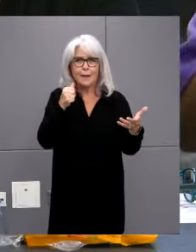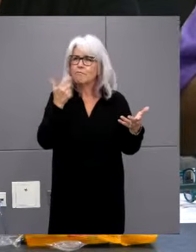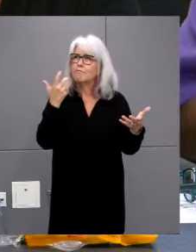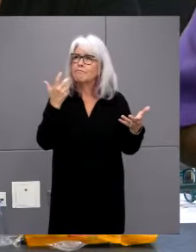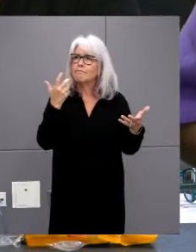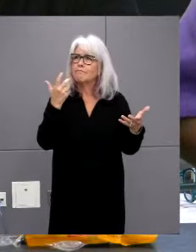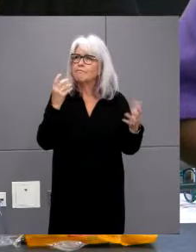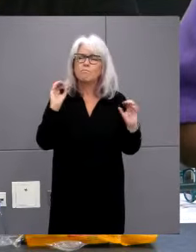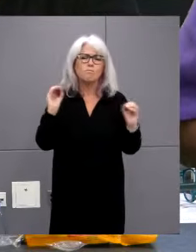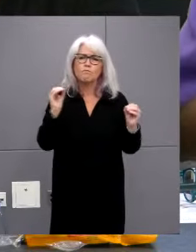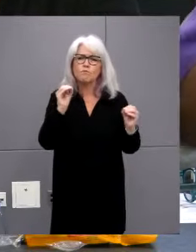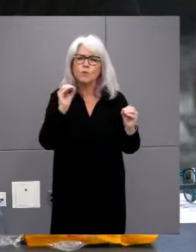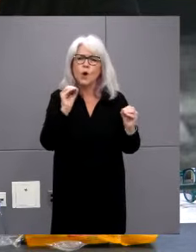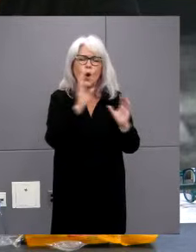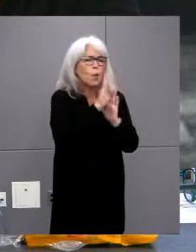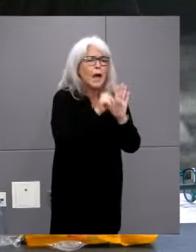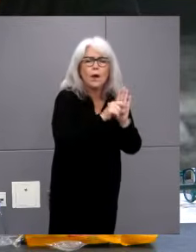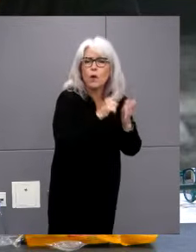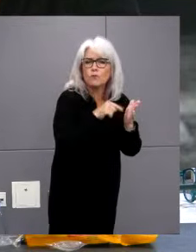undergo any